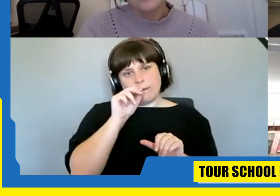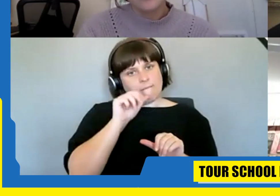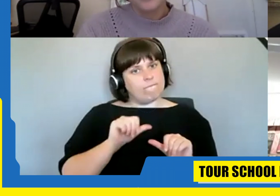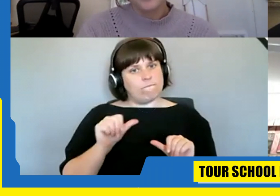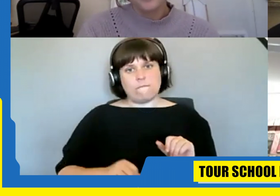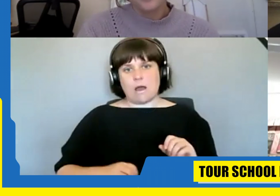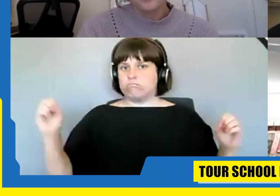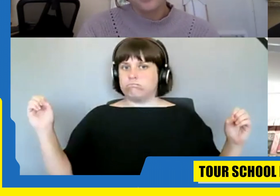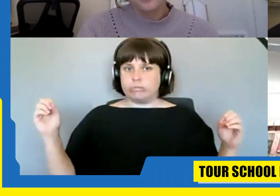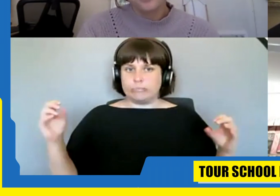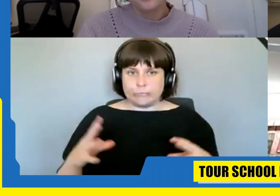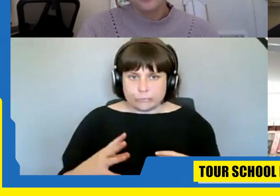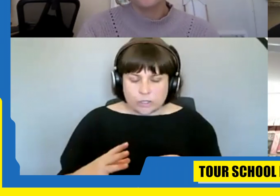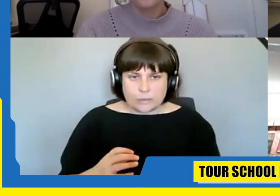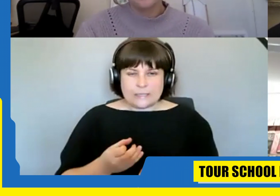in the drought,